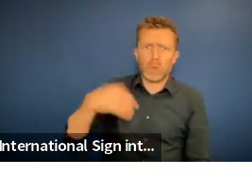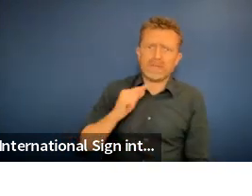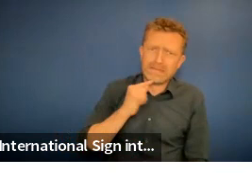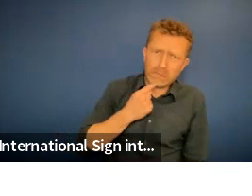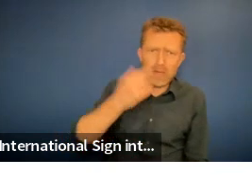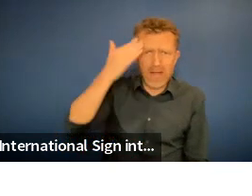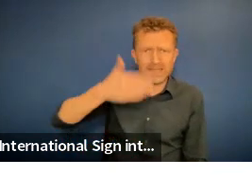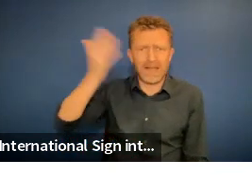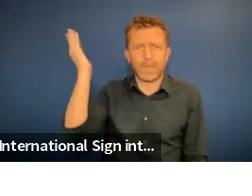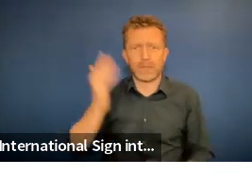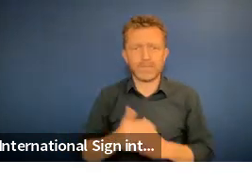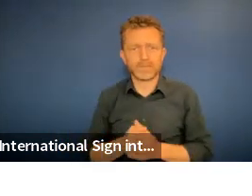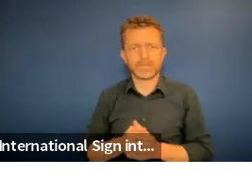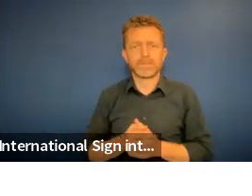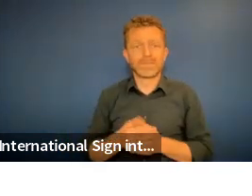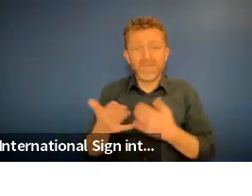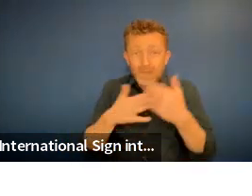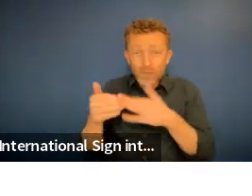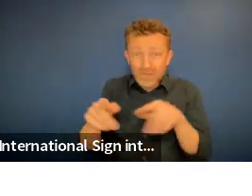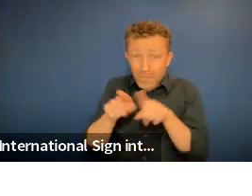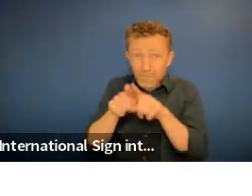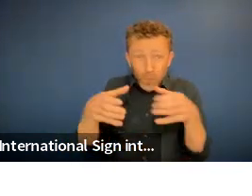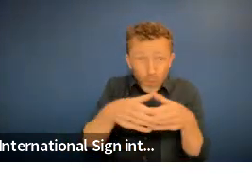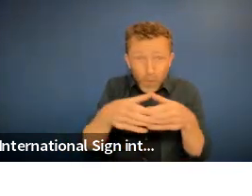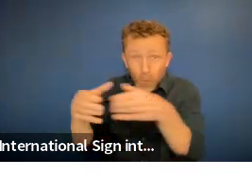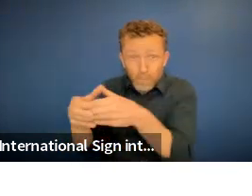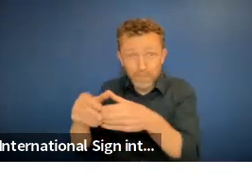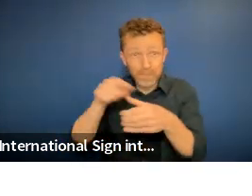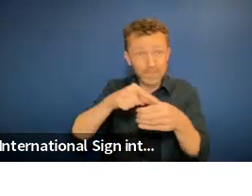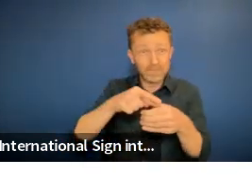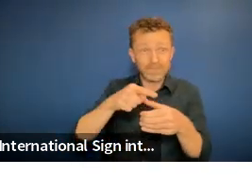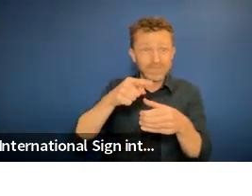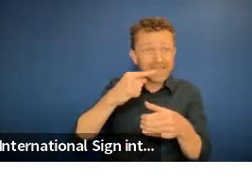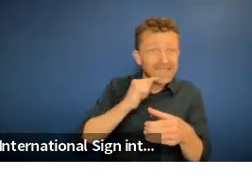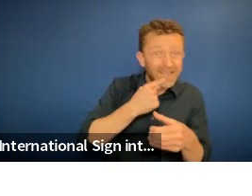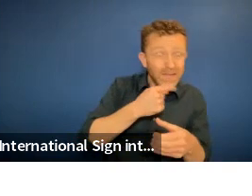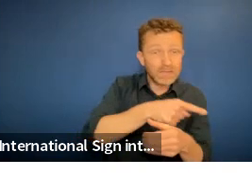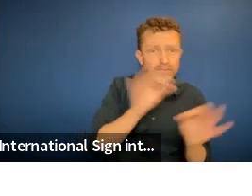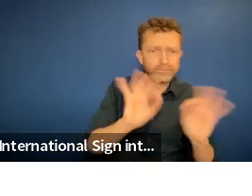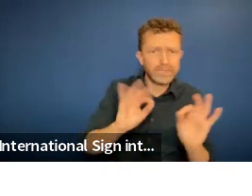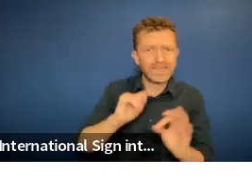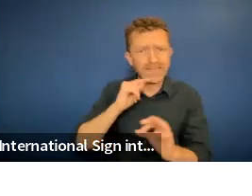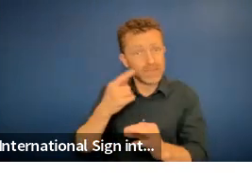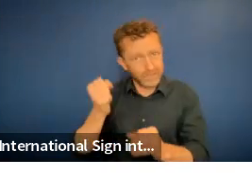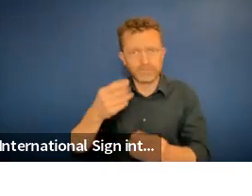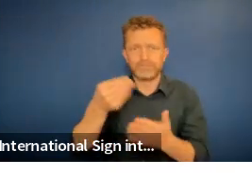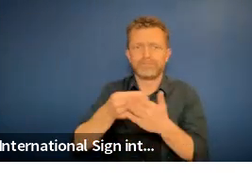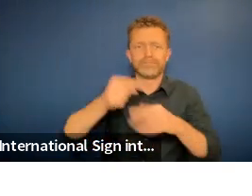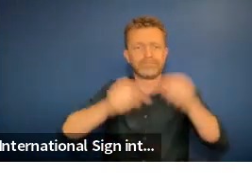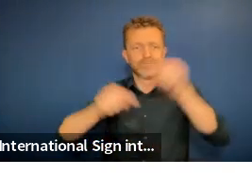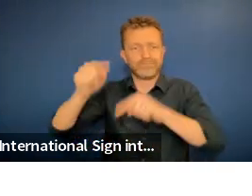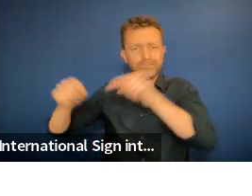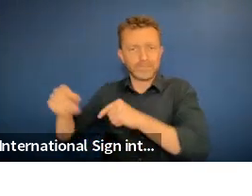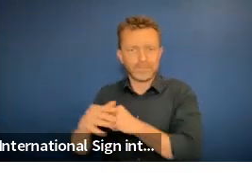range from about $520 all the way up to $1,600. So from a policy perspective, setting a